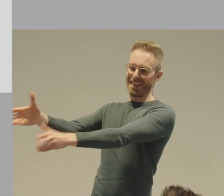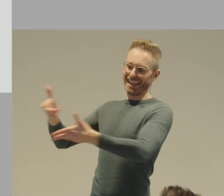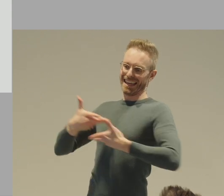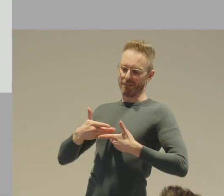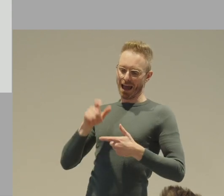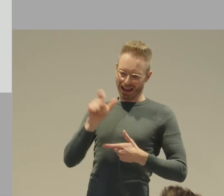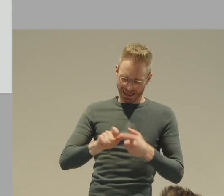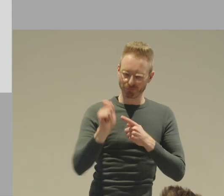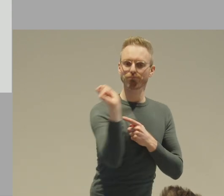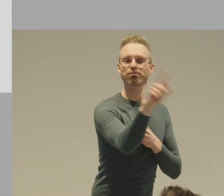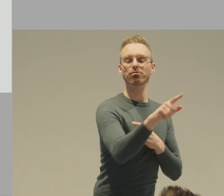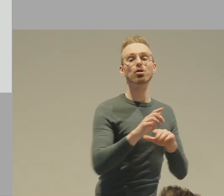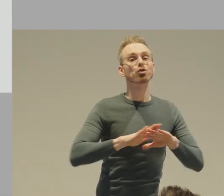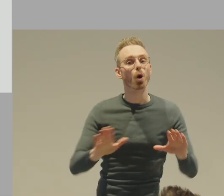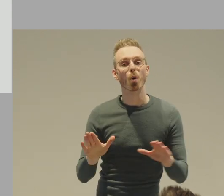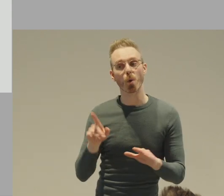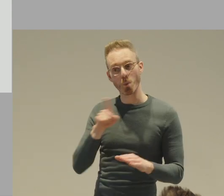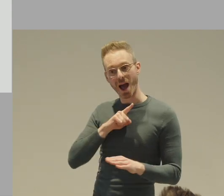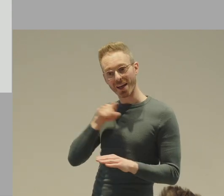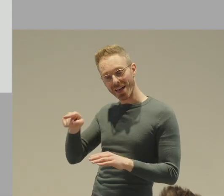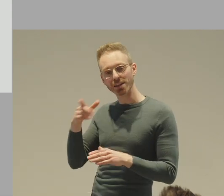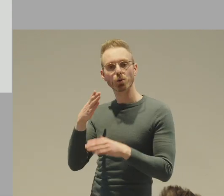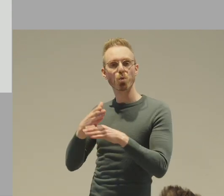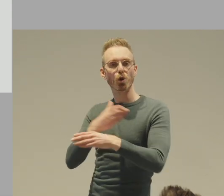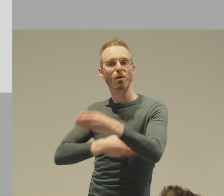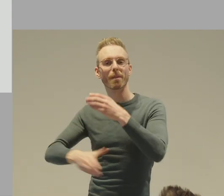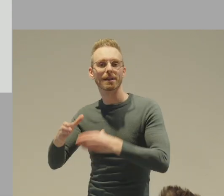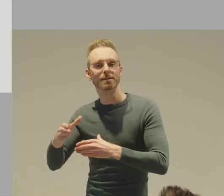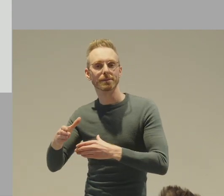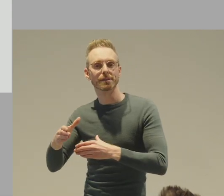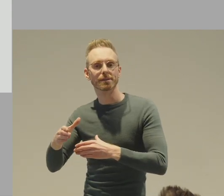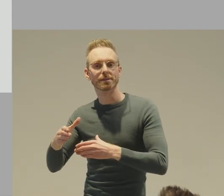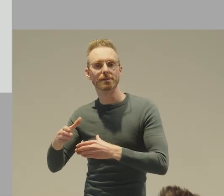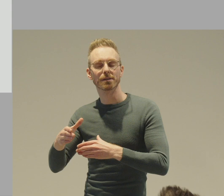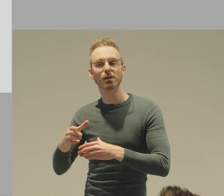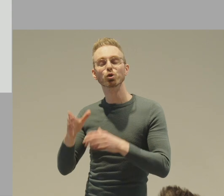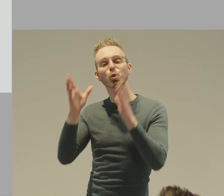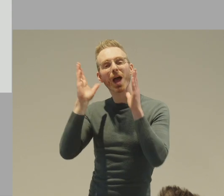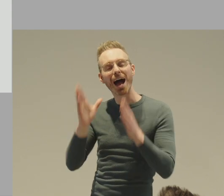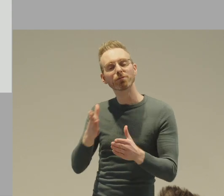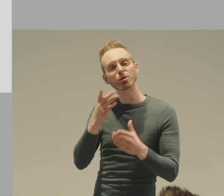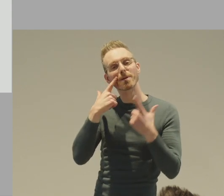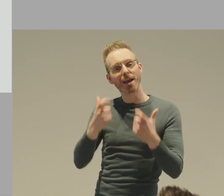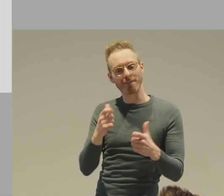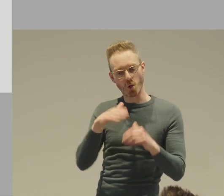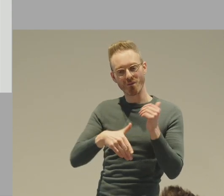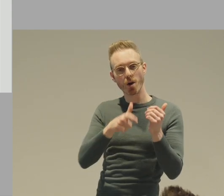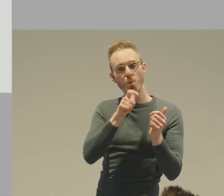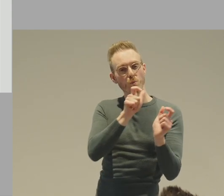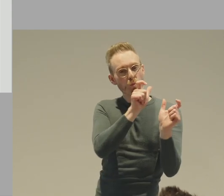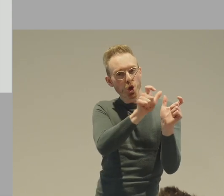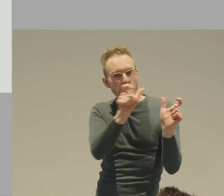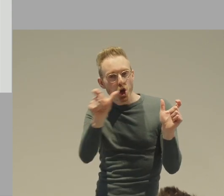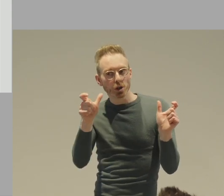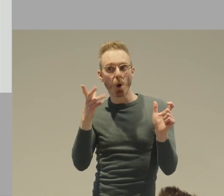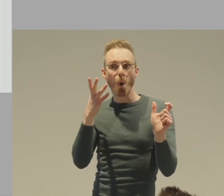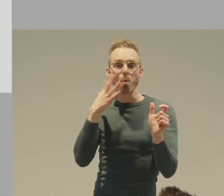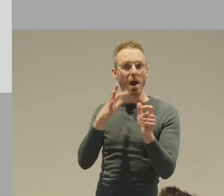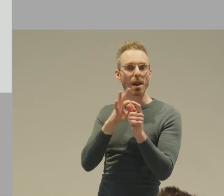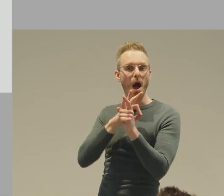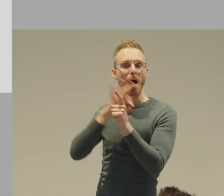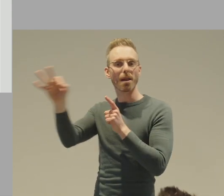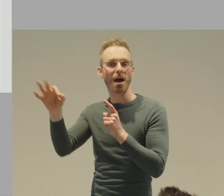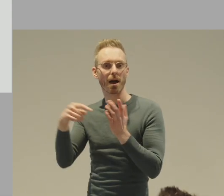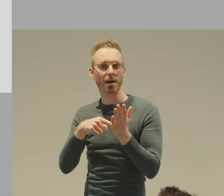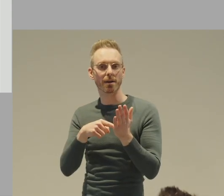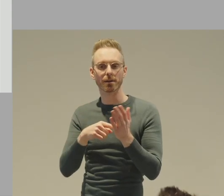off. That's 20%. Yeah? So use that wording. Really think about the wording that you're doing. You